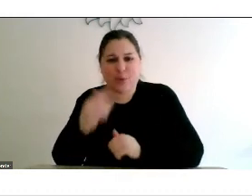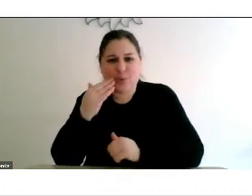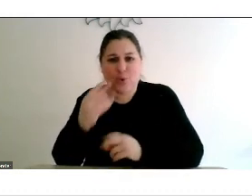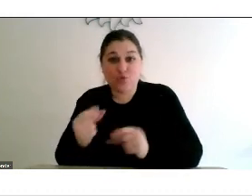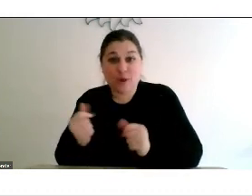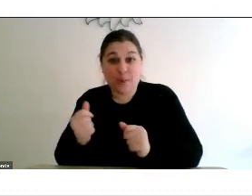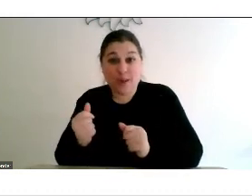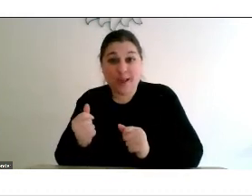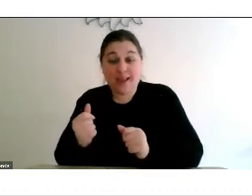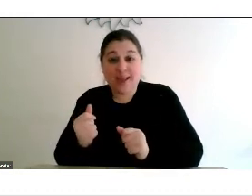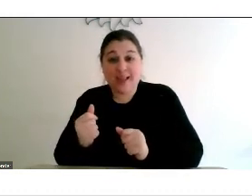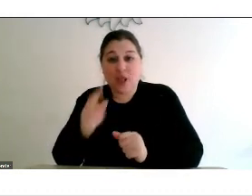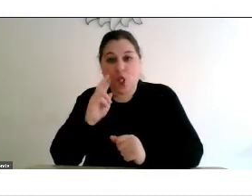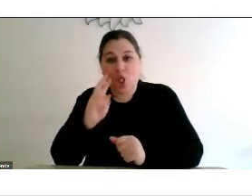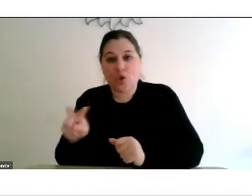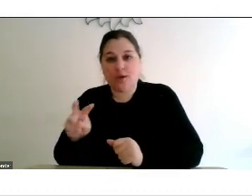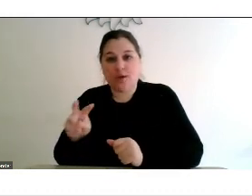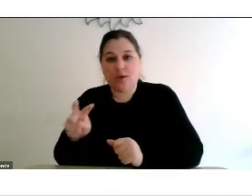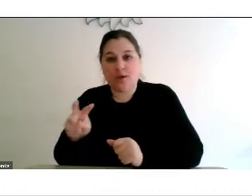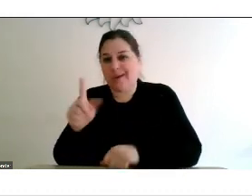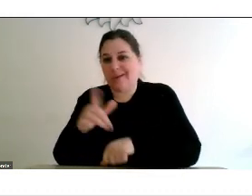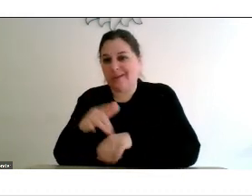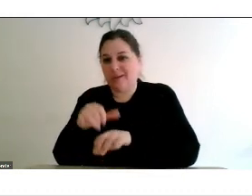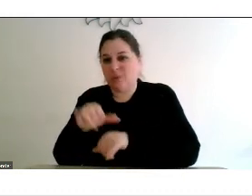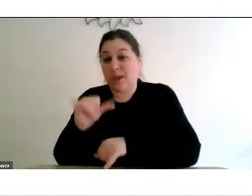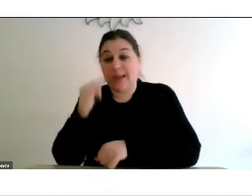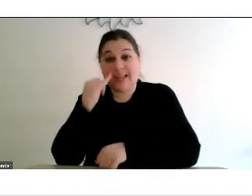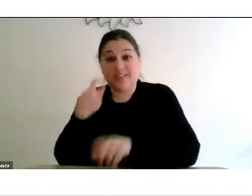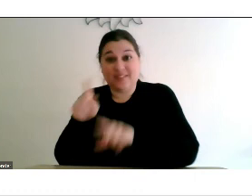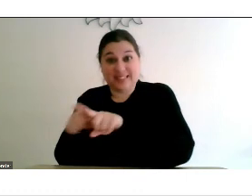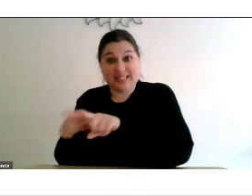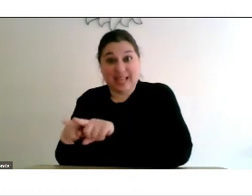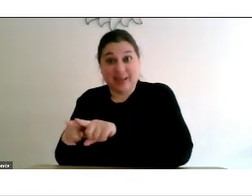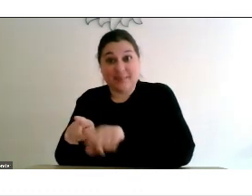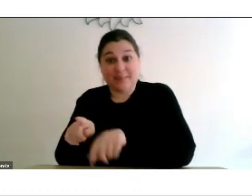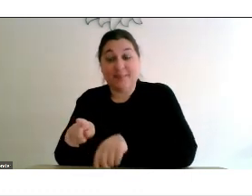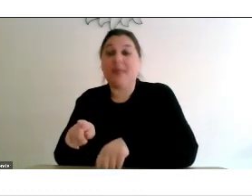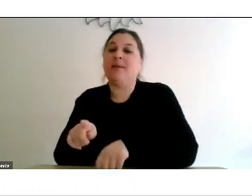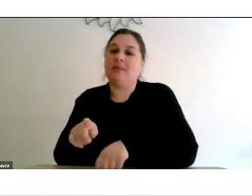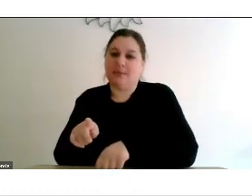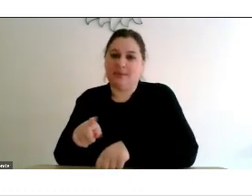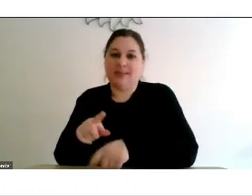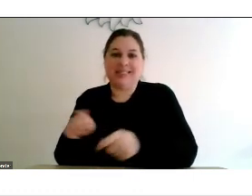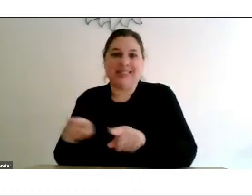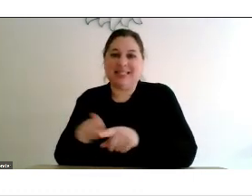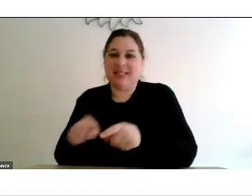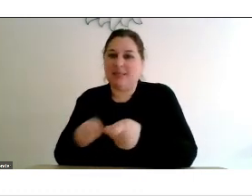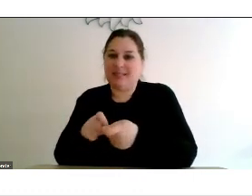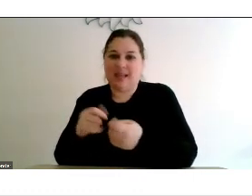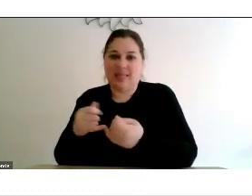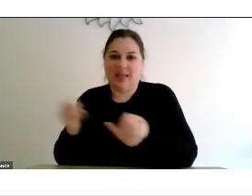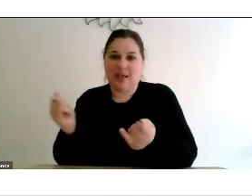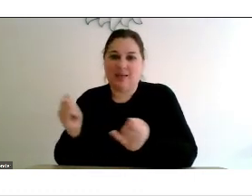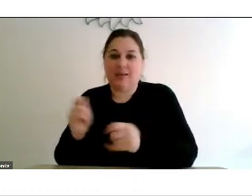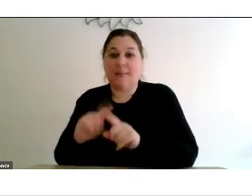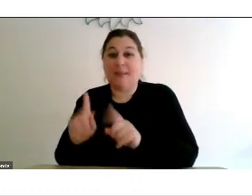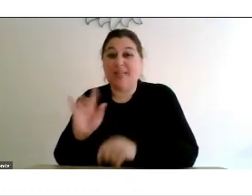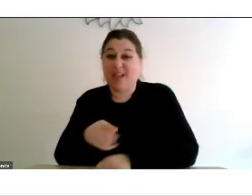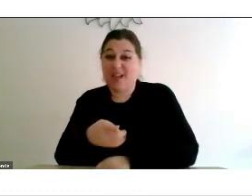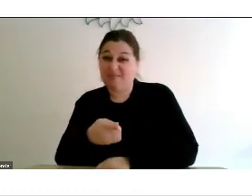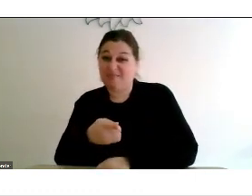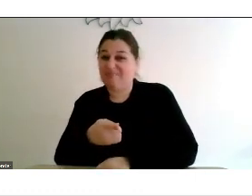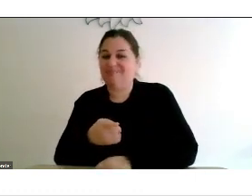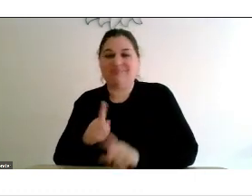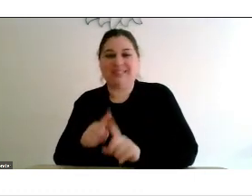quickly? Well, if the y-intercept's the same, that means it's the same exact line, which means it's infinite. But these are different, so that means